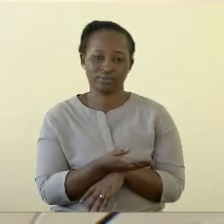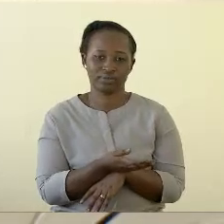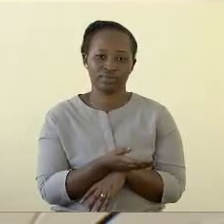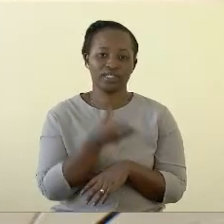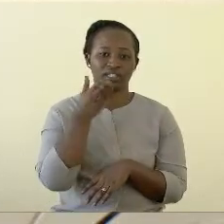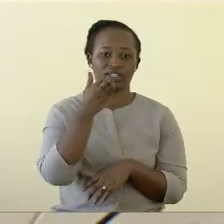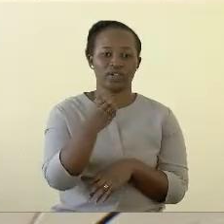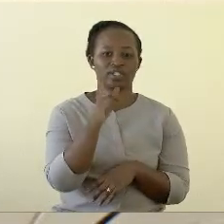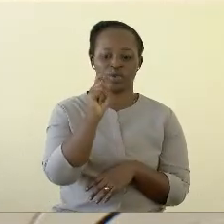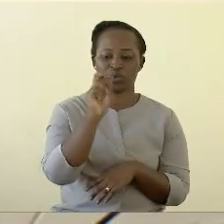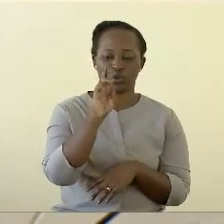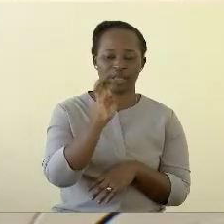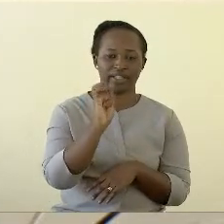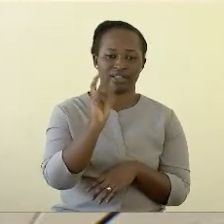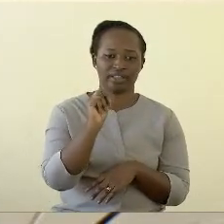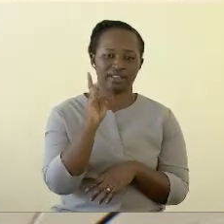there is a trend.